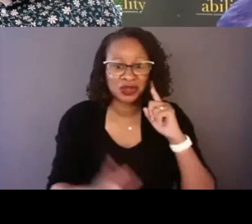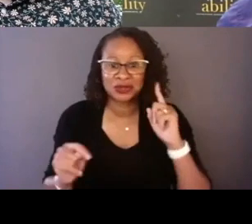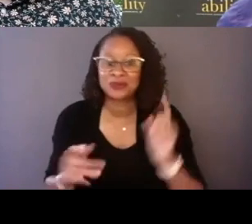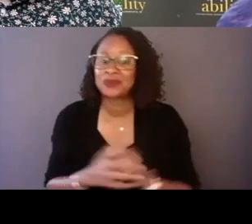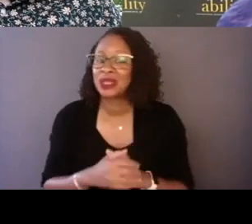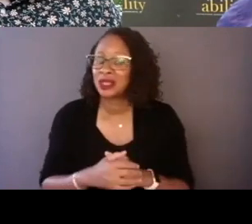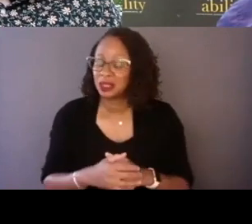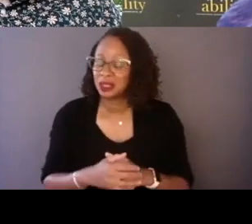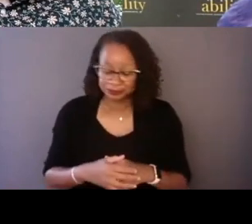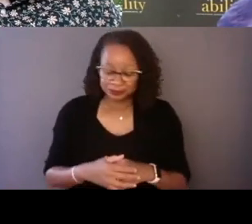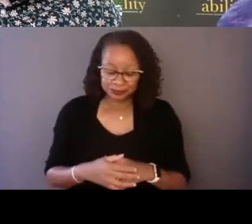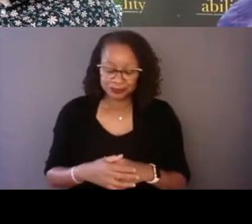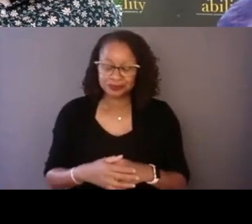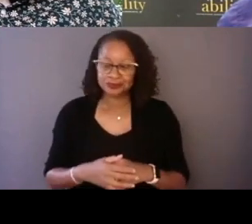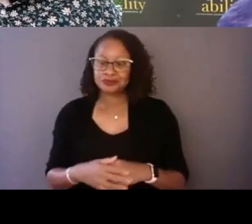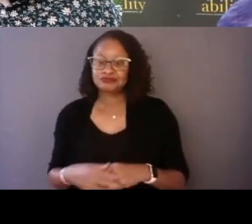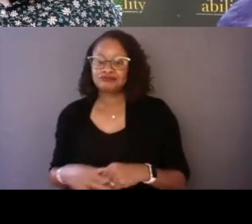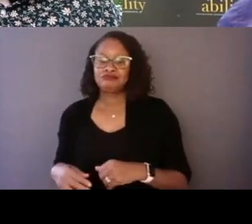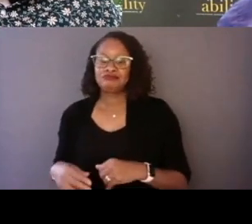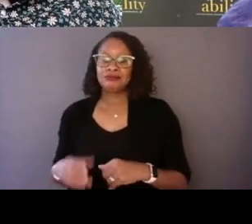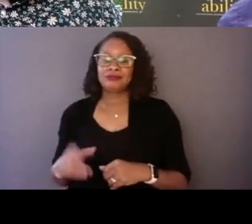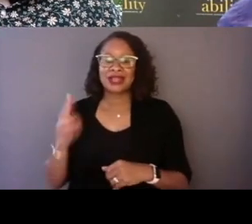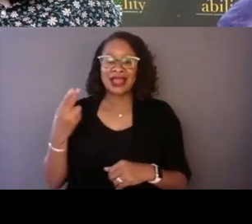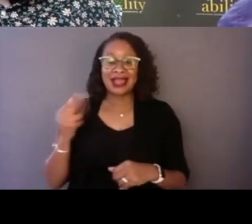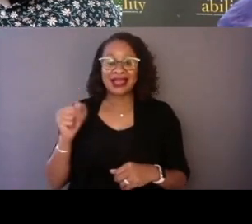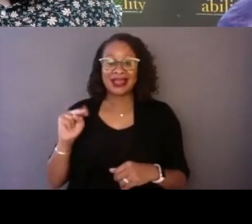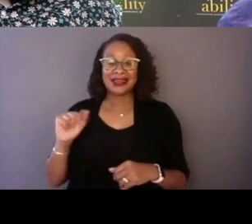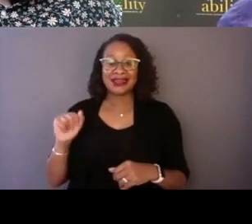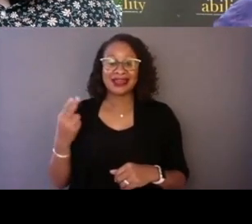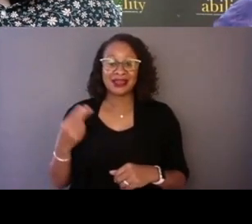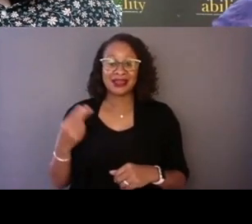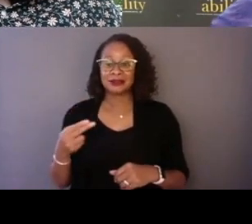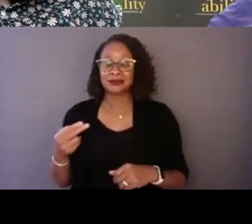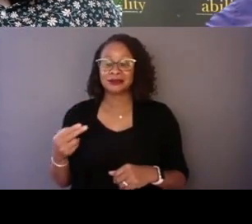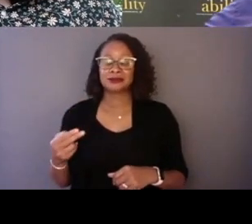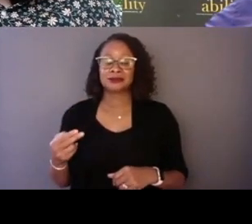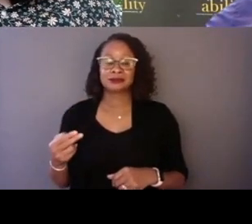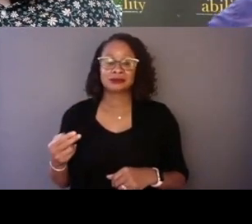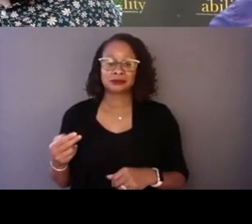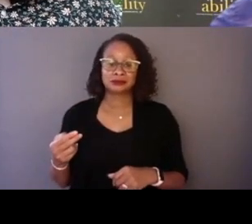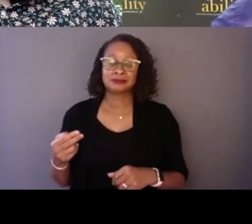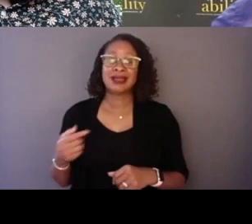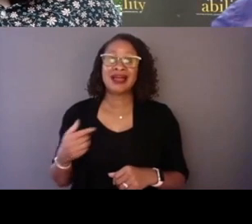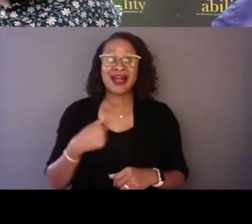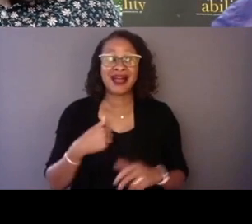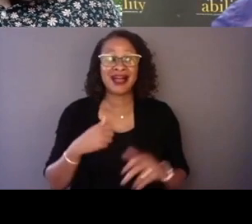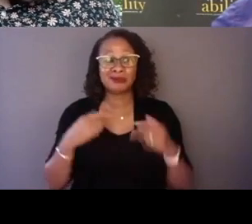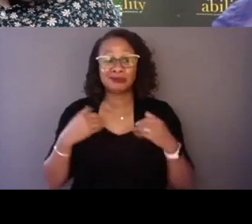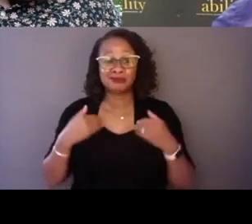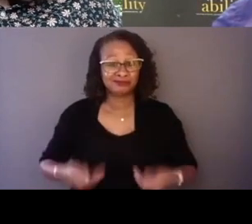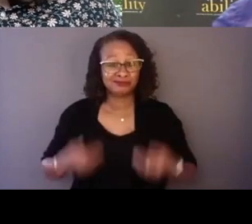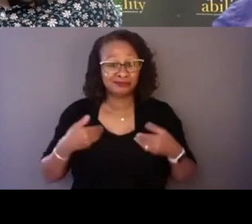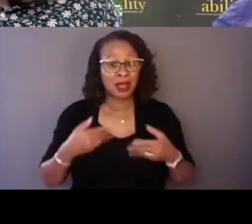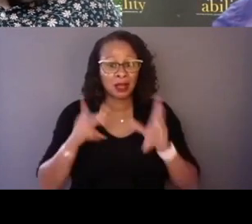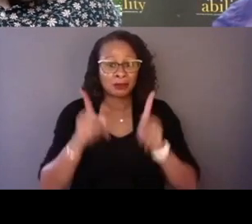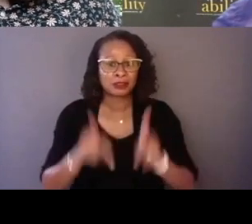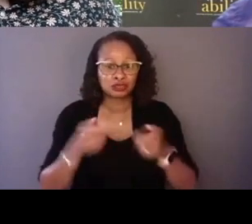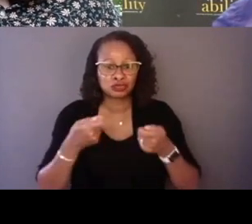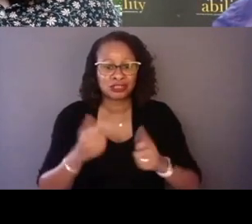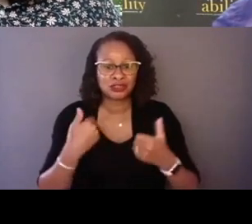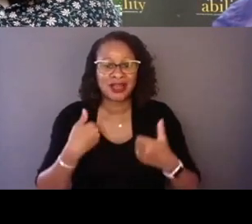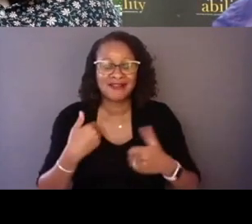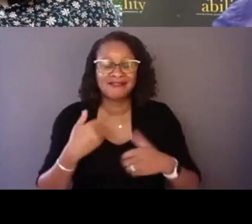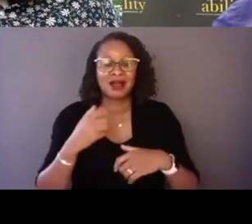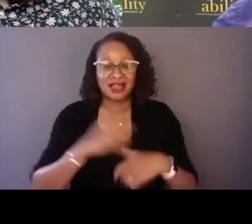I will say I am someone that tries to really have this lens in everything that I do. And I think that has benefited me in some ways